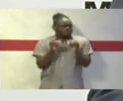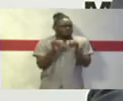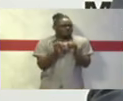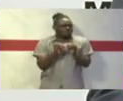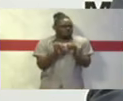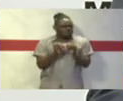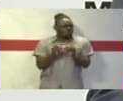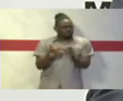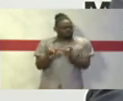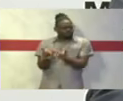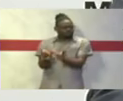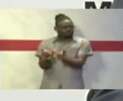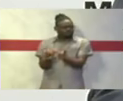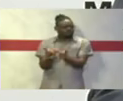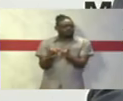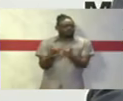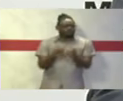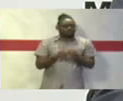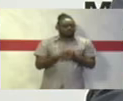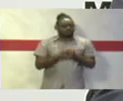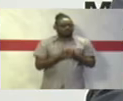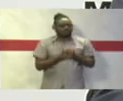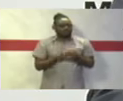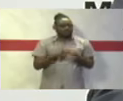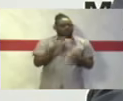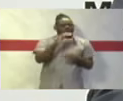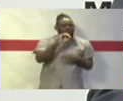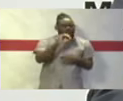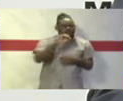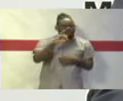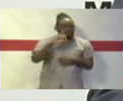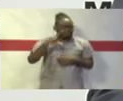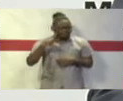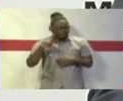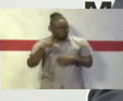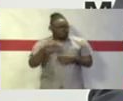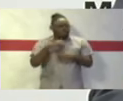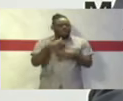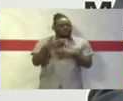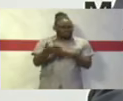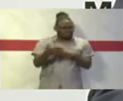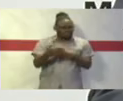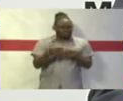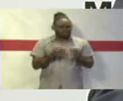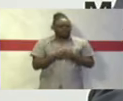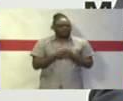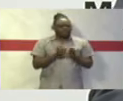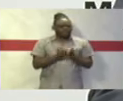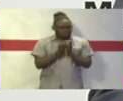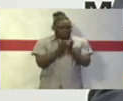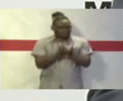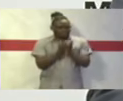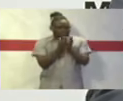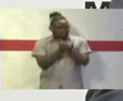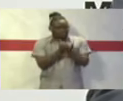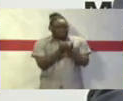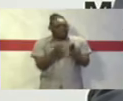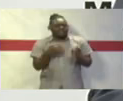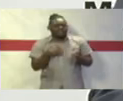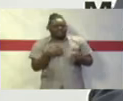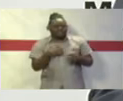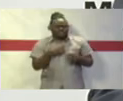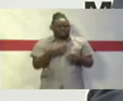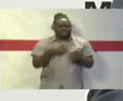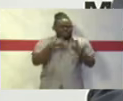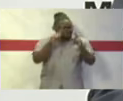country. Some of them work offshore, so they would have been doing some routine testing and picked up that particular case. Person had